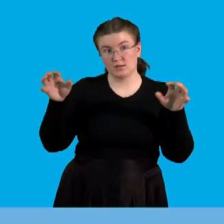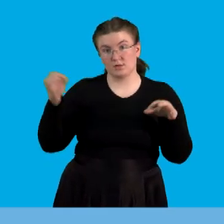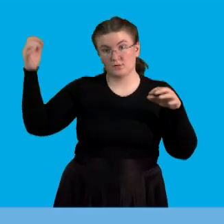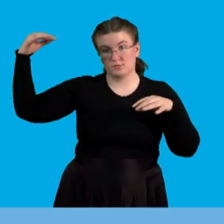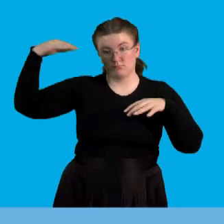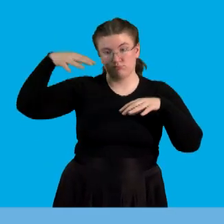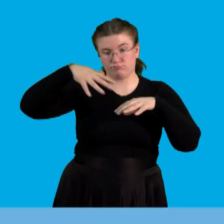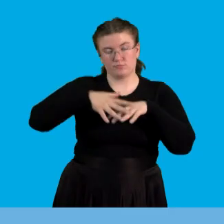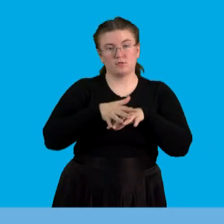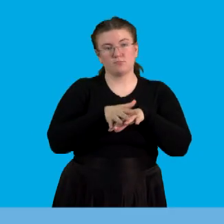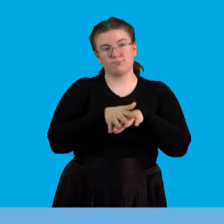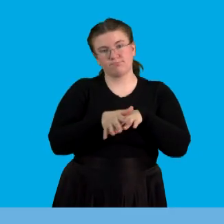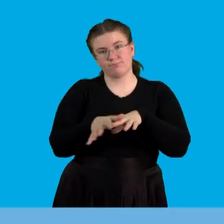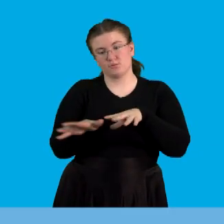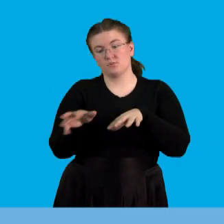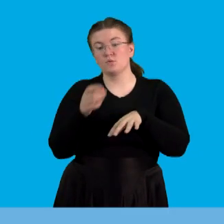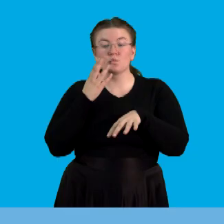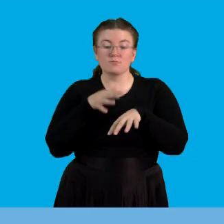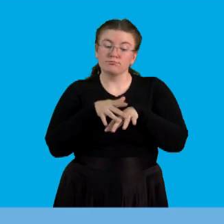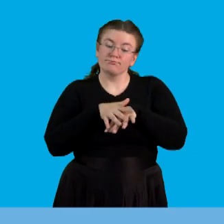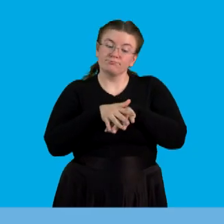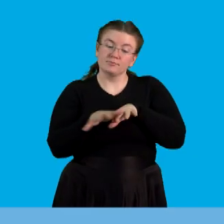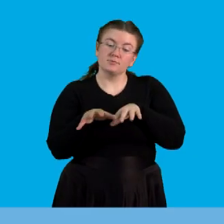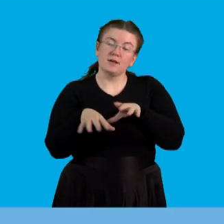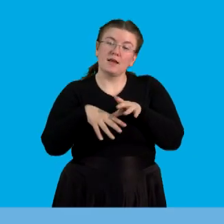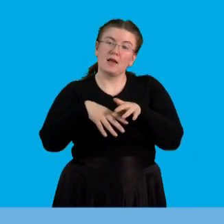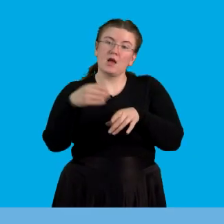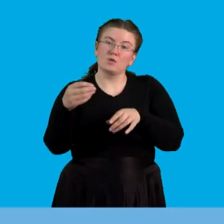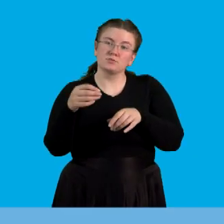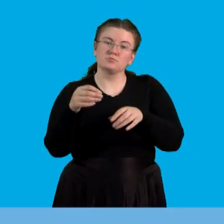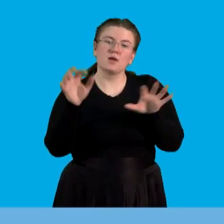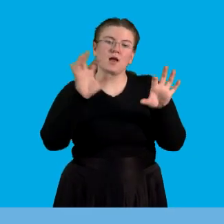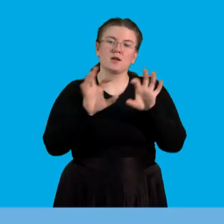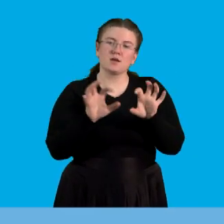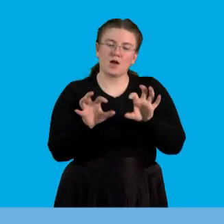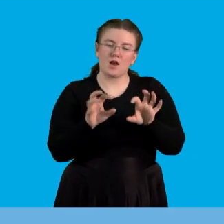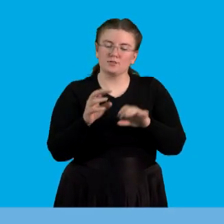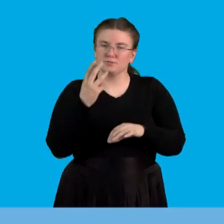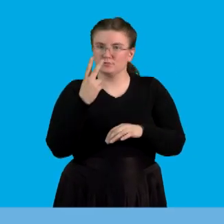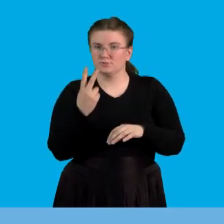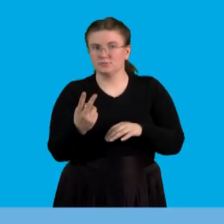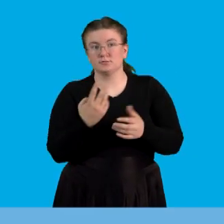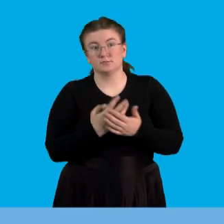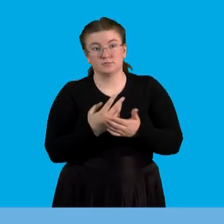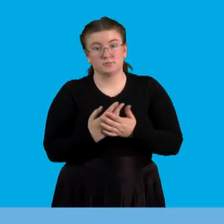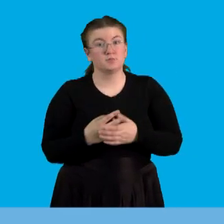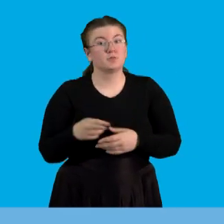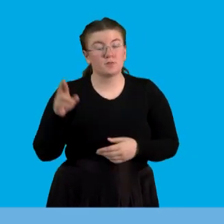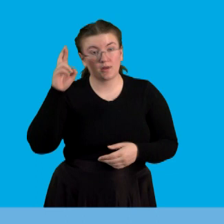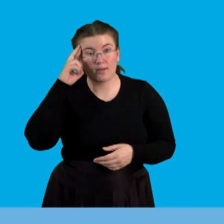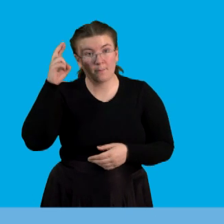when the light passes out of the raindrop, it is refracted again, and the colors split up even more. Remember, when the